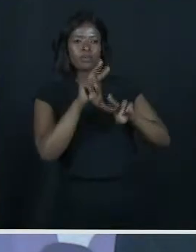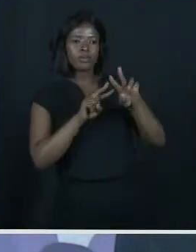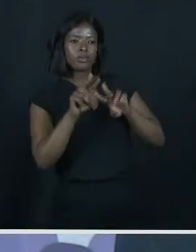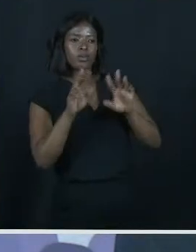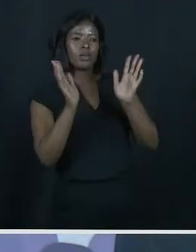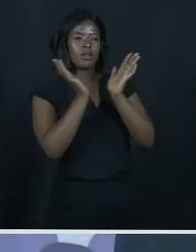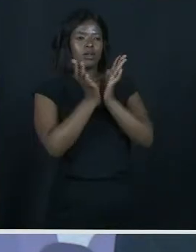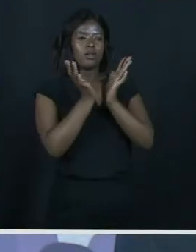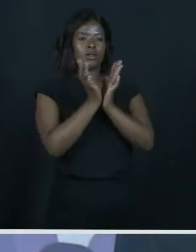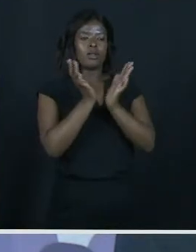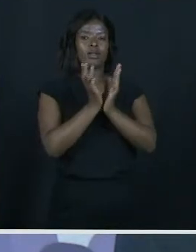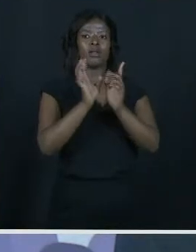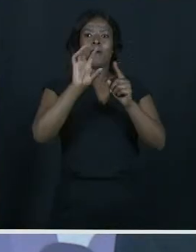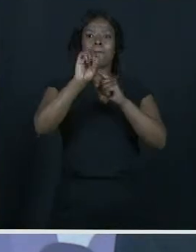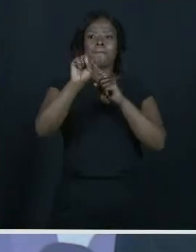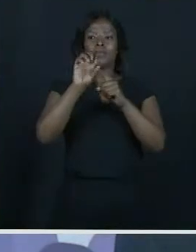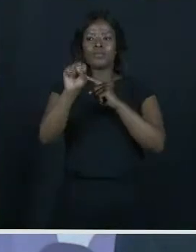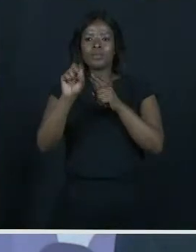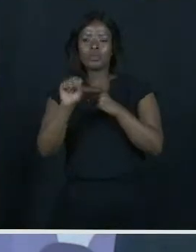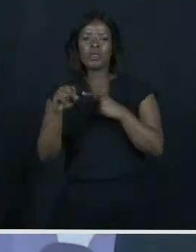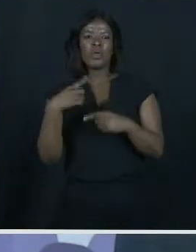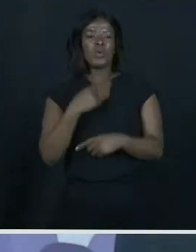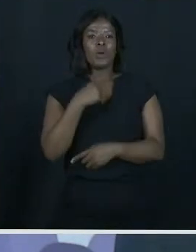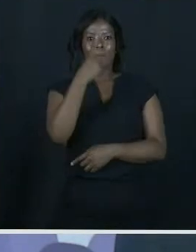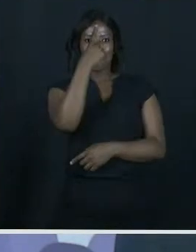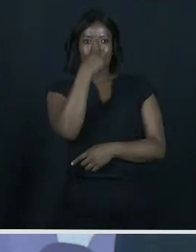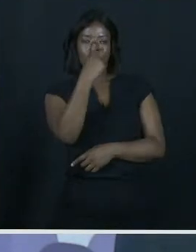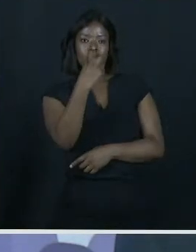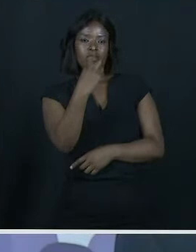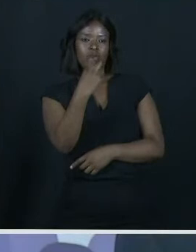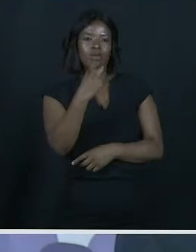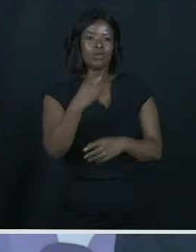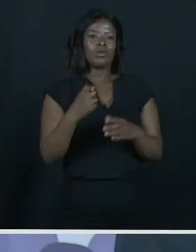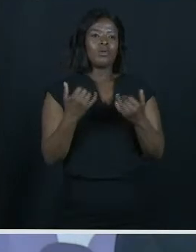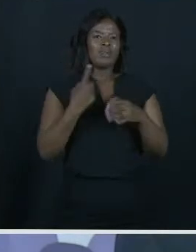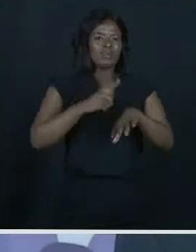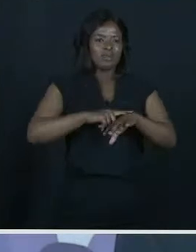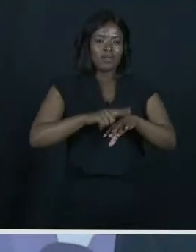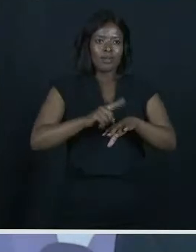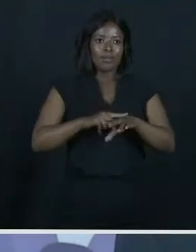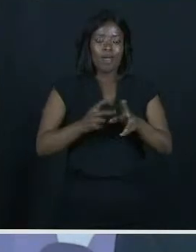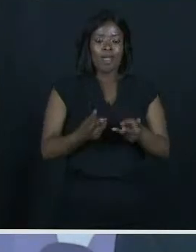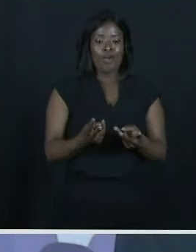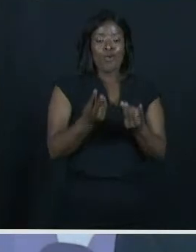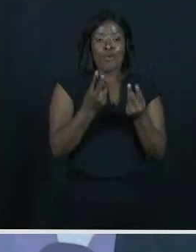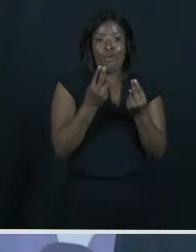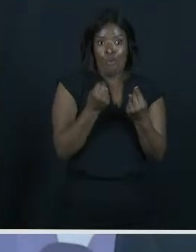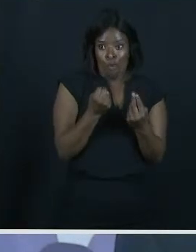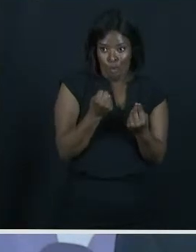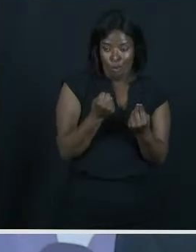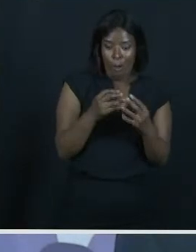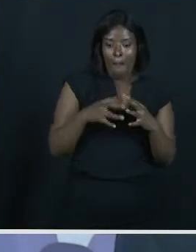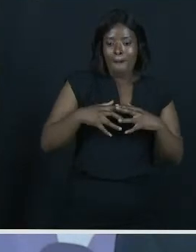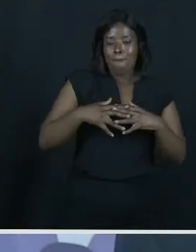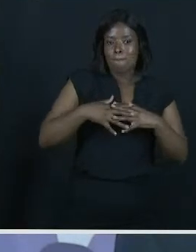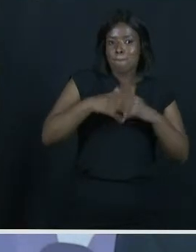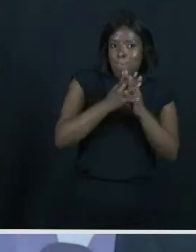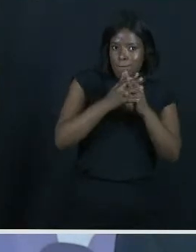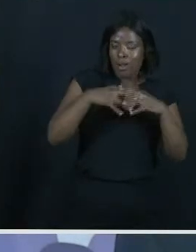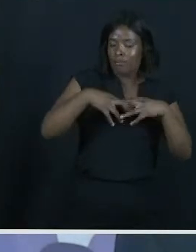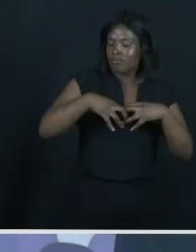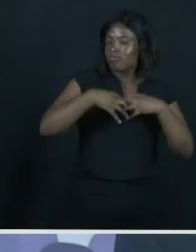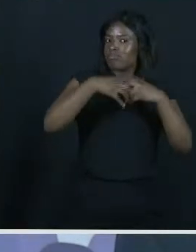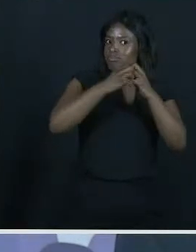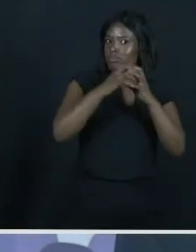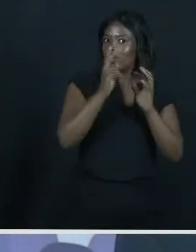this opportunity to take stock. We also believe it's an important opportunity to renew commitments and strengthen collaboration so